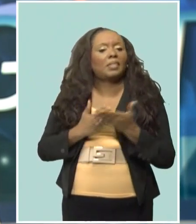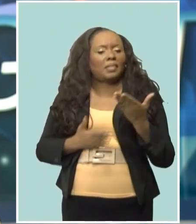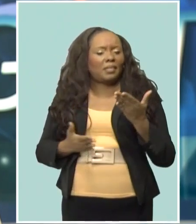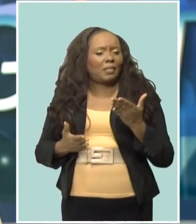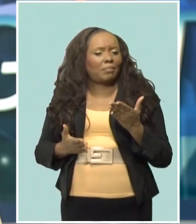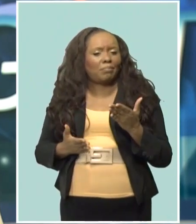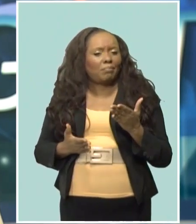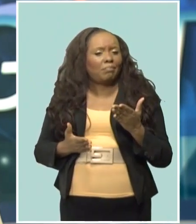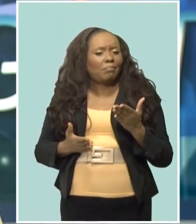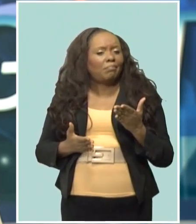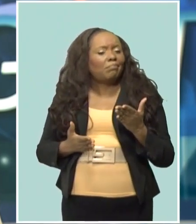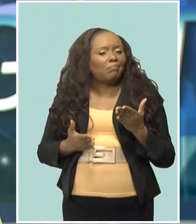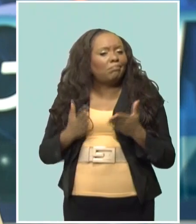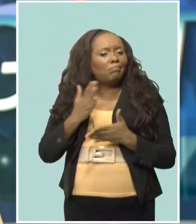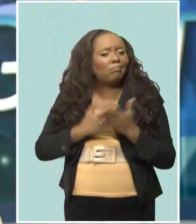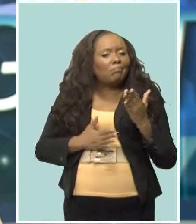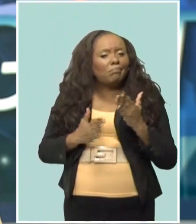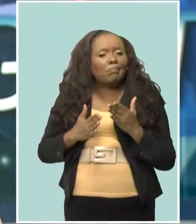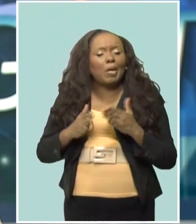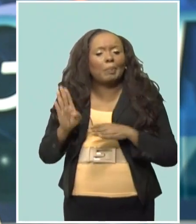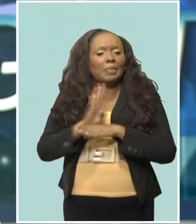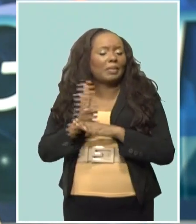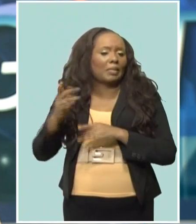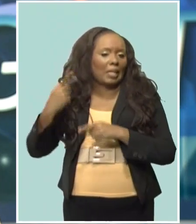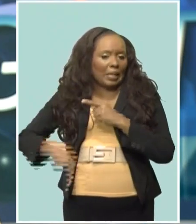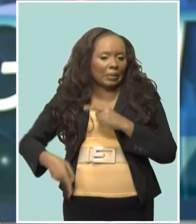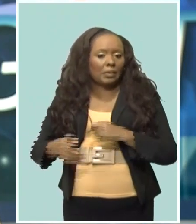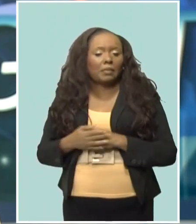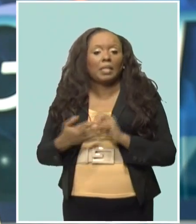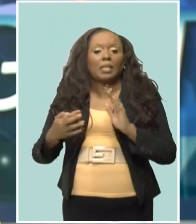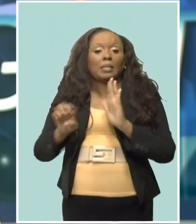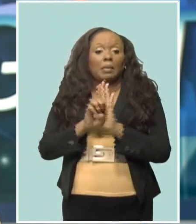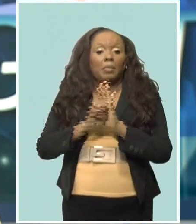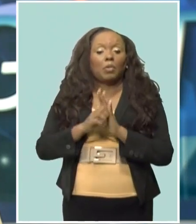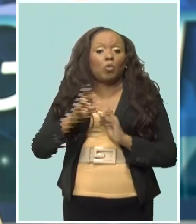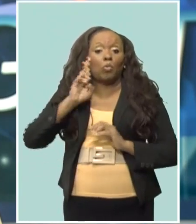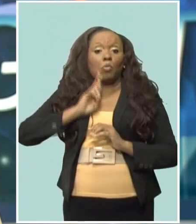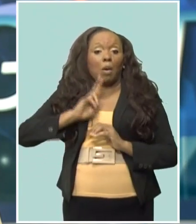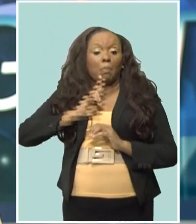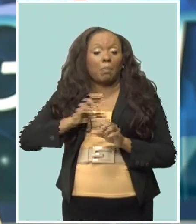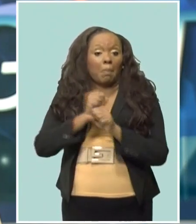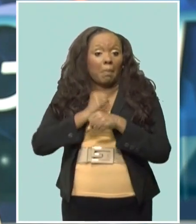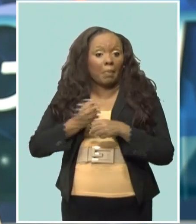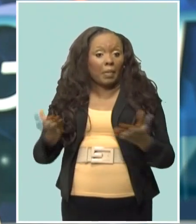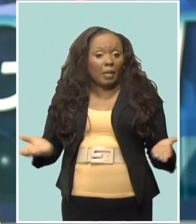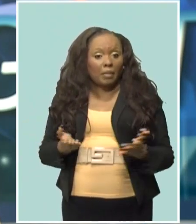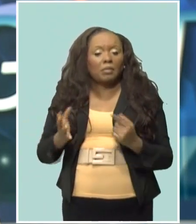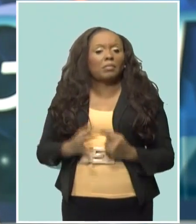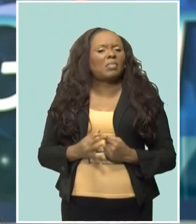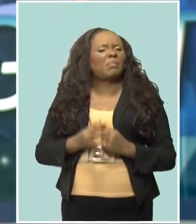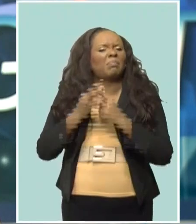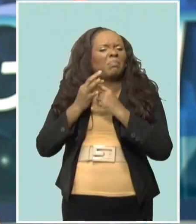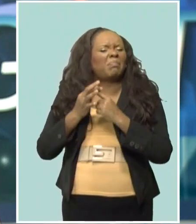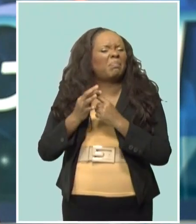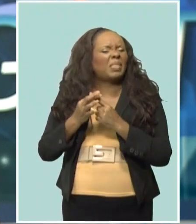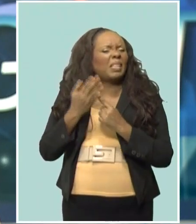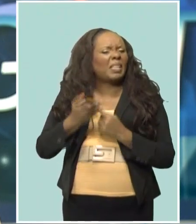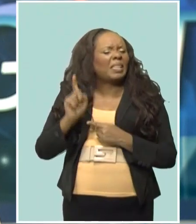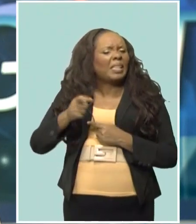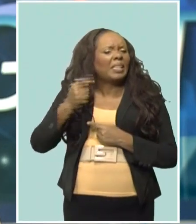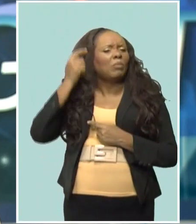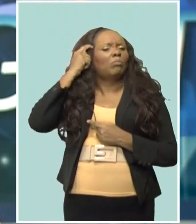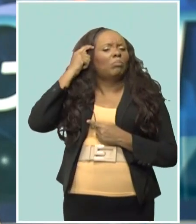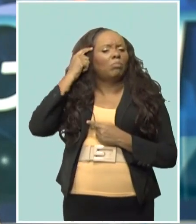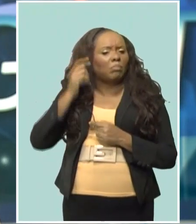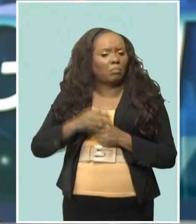all exports. For example, as it relates to rum produced in Barbados, there are special considerations, as explained